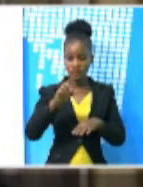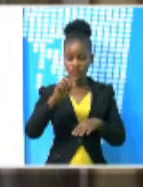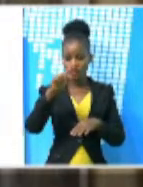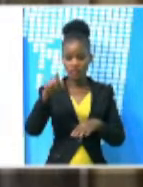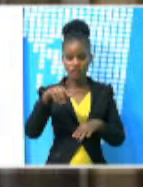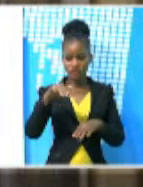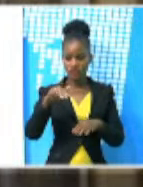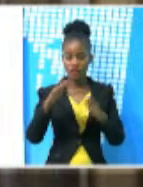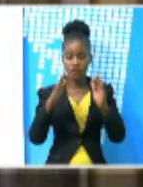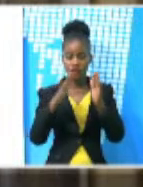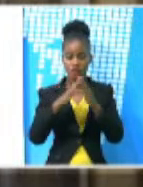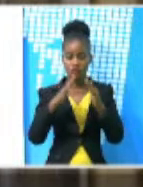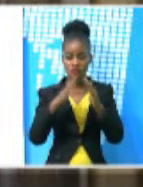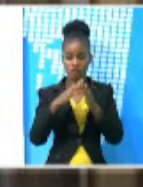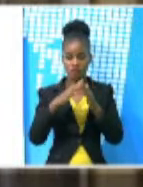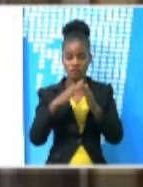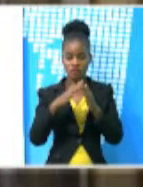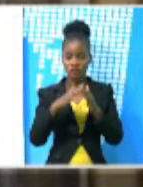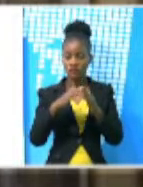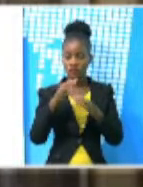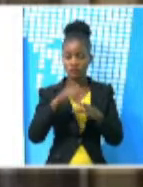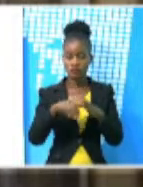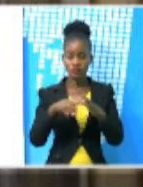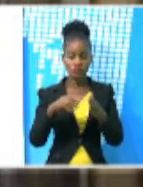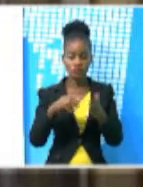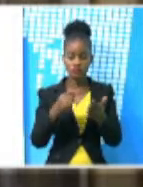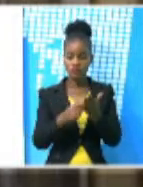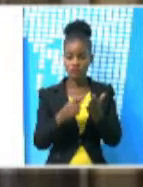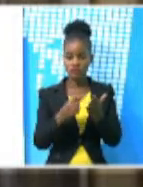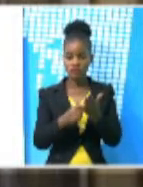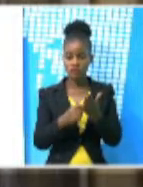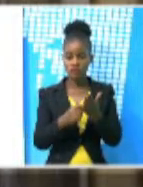80% of the households in Uganda that are doing farming.